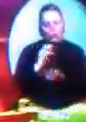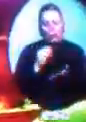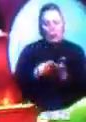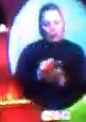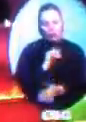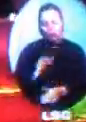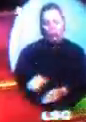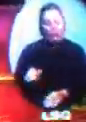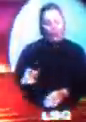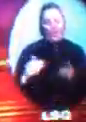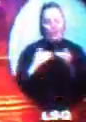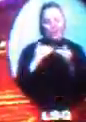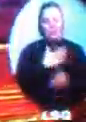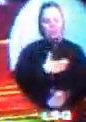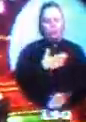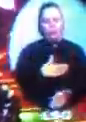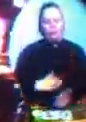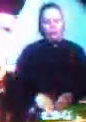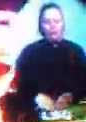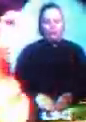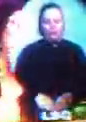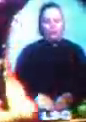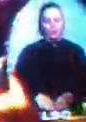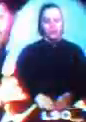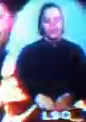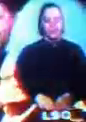for building its facilities?